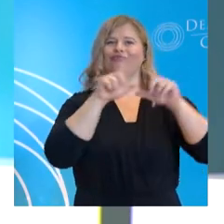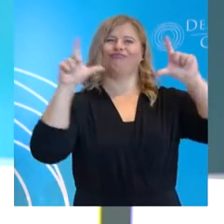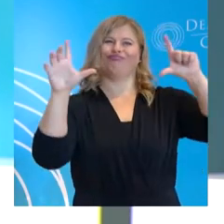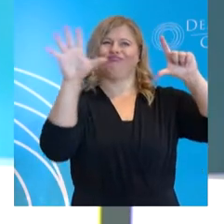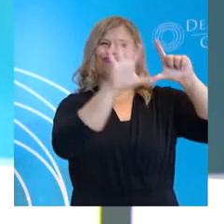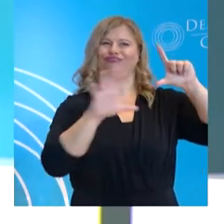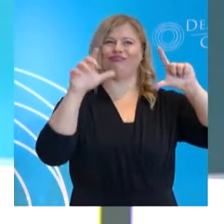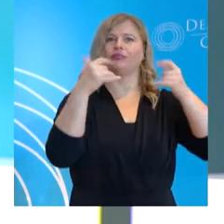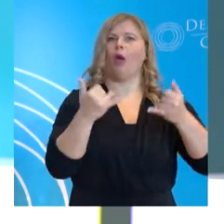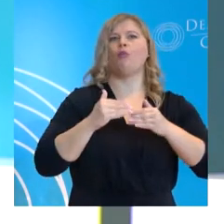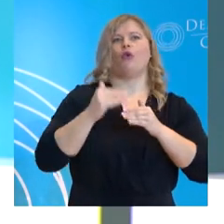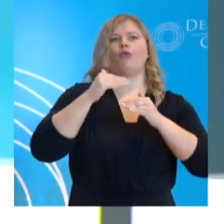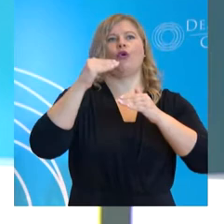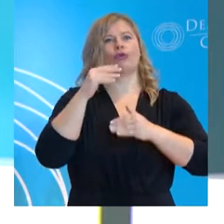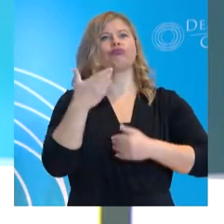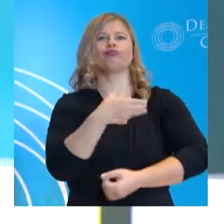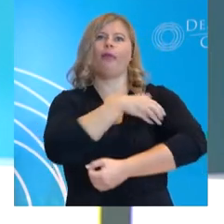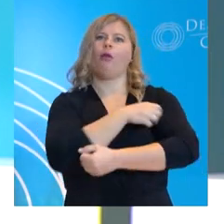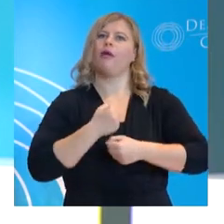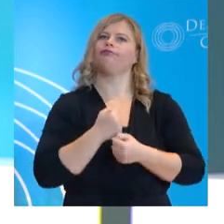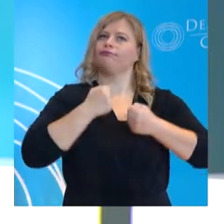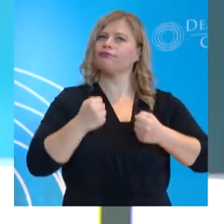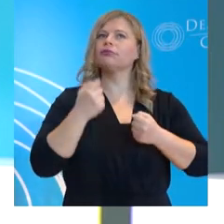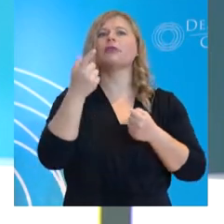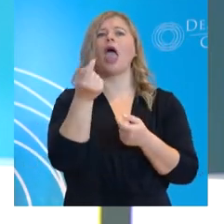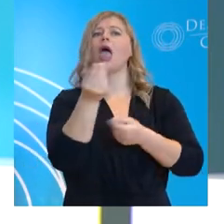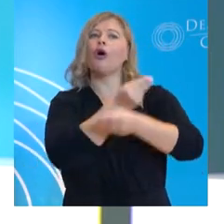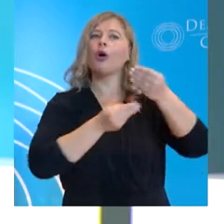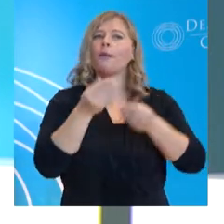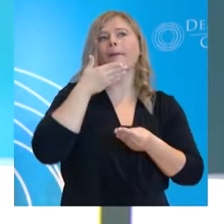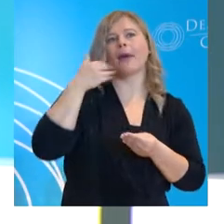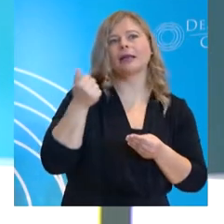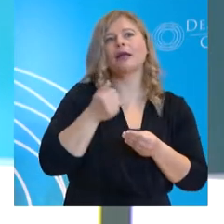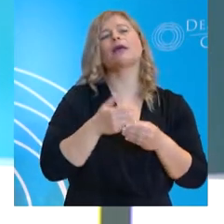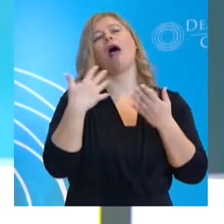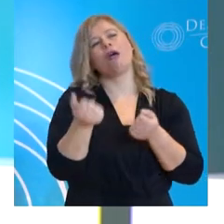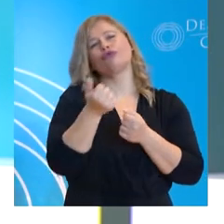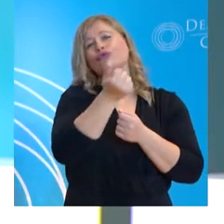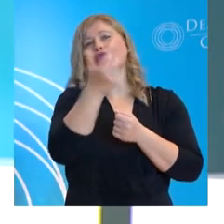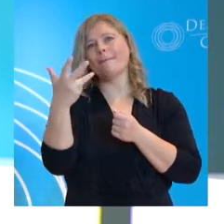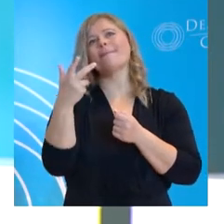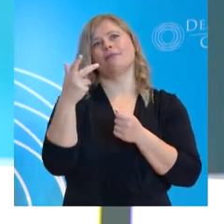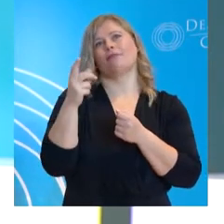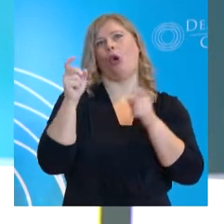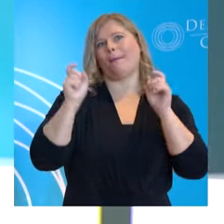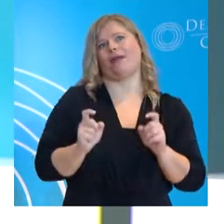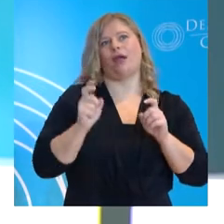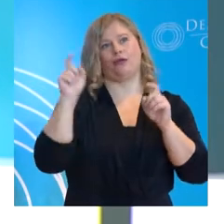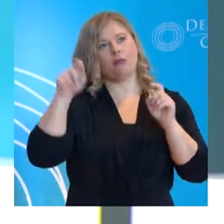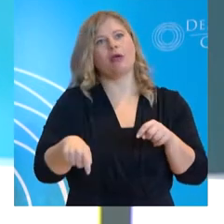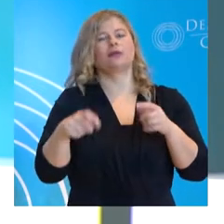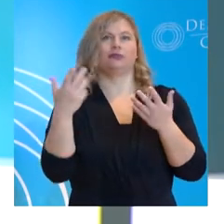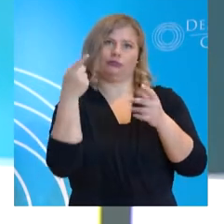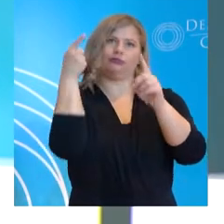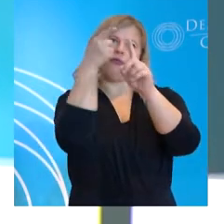its geopolitical ambitions. And yes, there may be missions that are of particular European interest in the Sahel, in the Middle East, in the